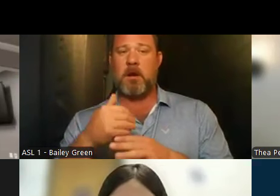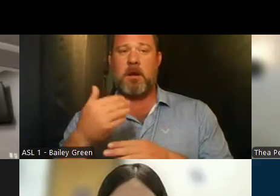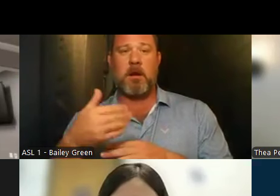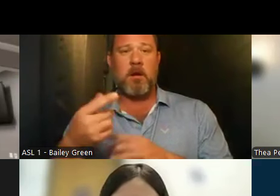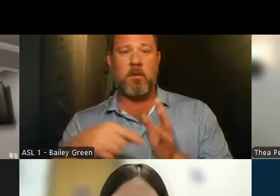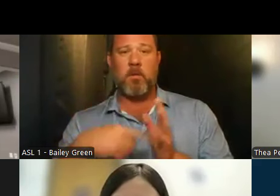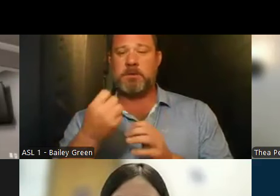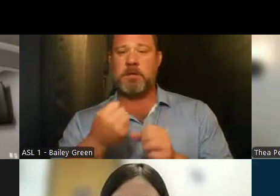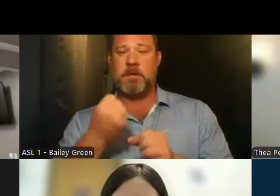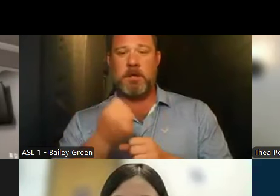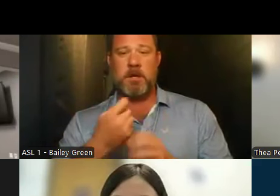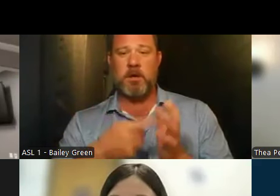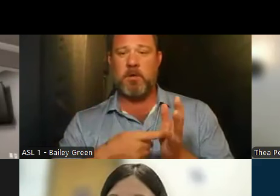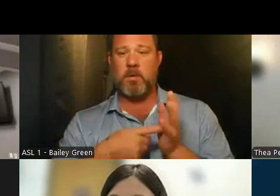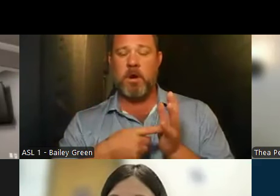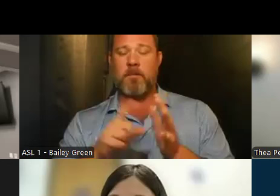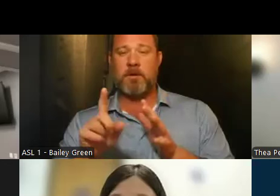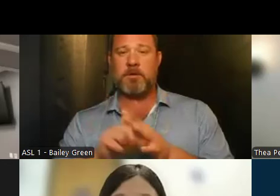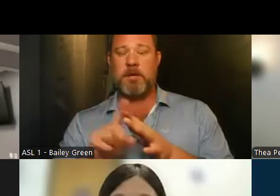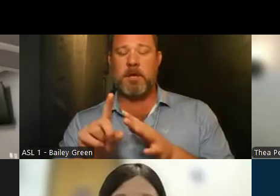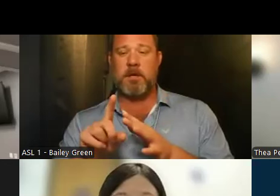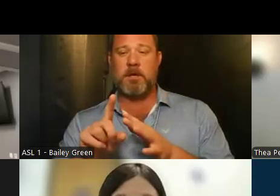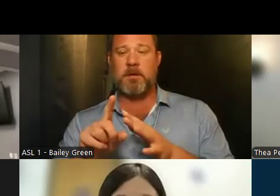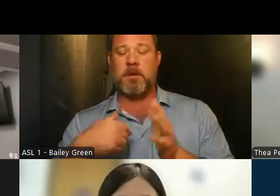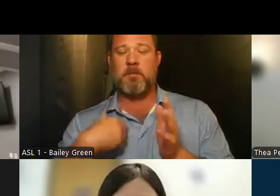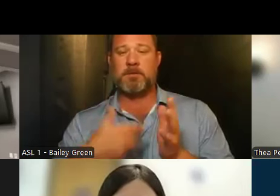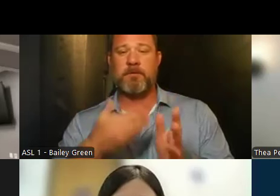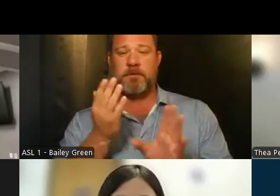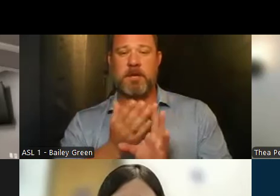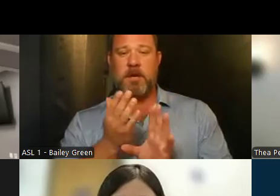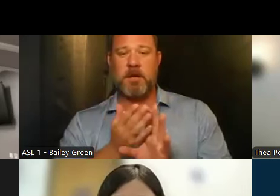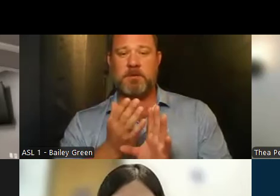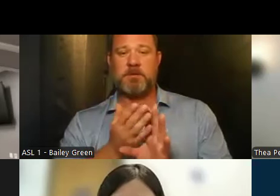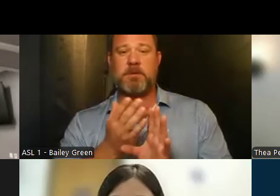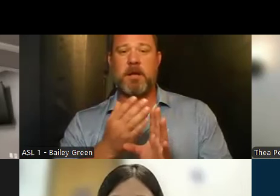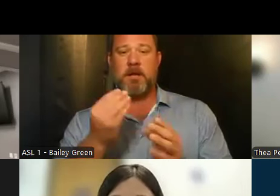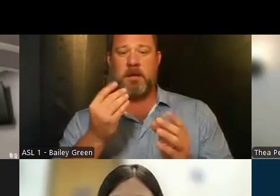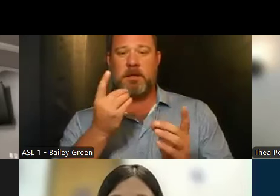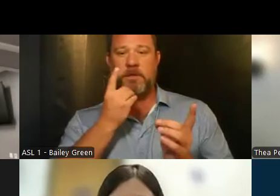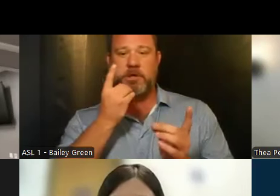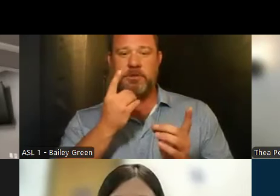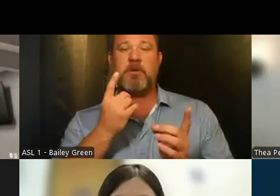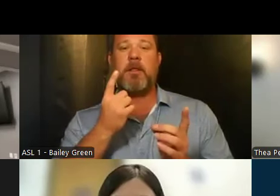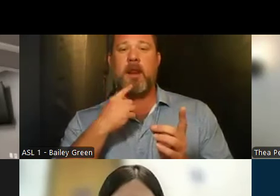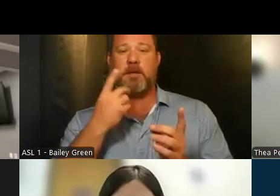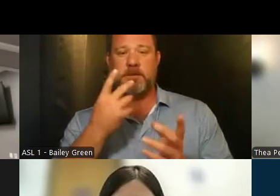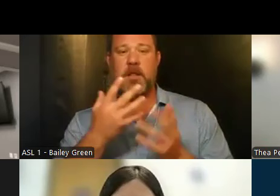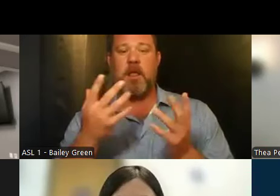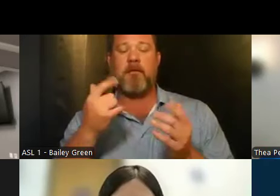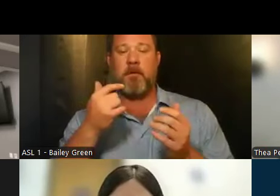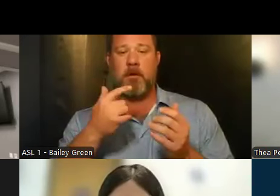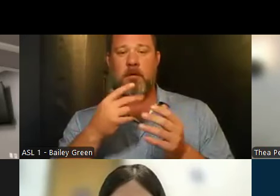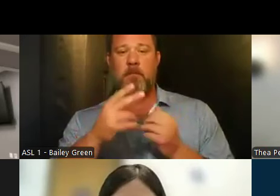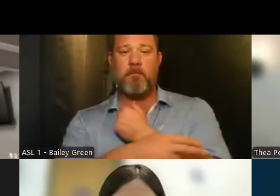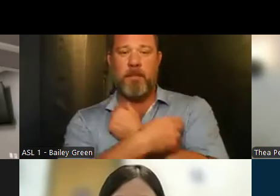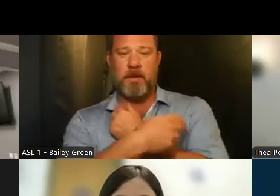a year requirement to attend? I am a psychiatrist and a geriatrician that see a lot of patients with dementia, a